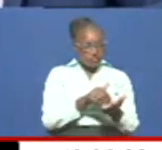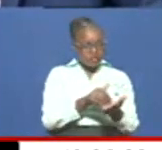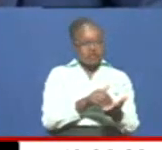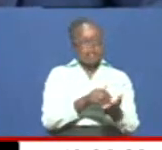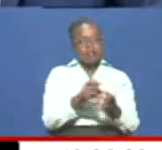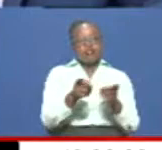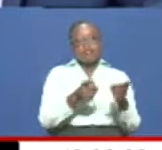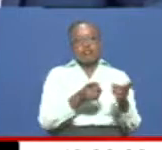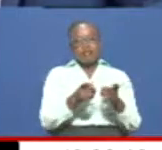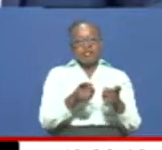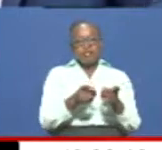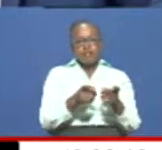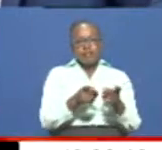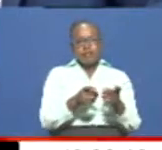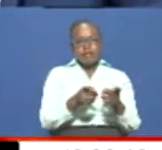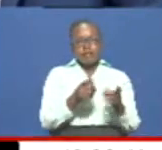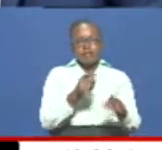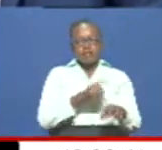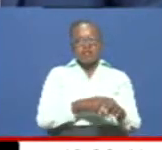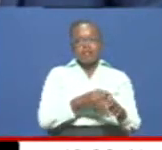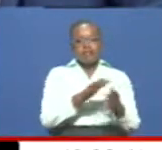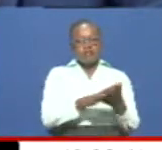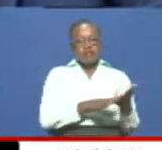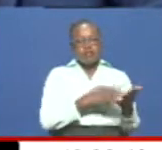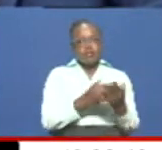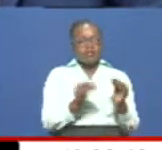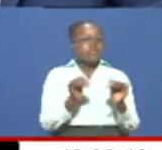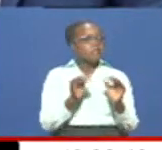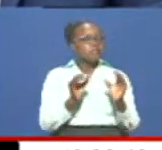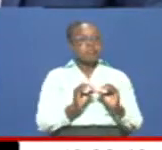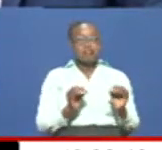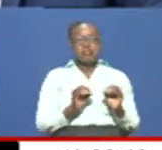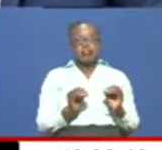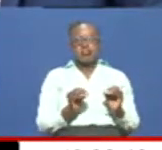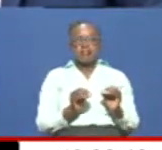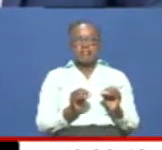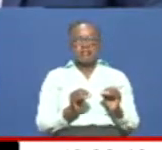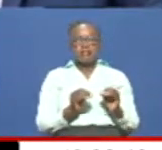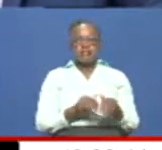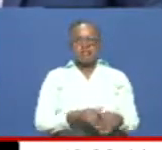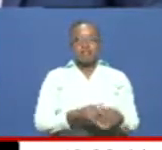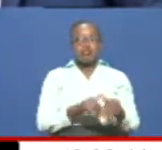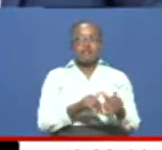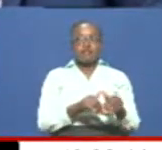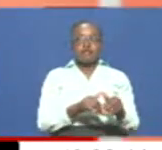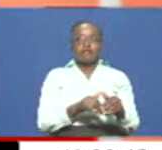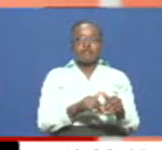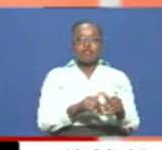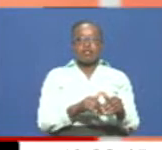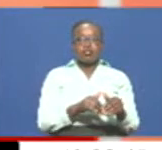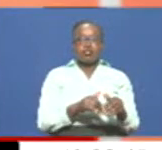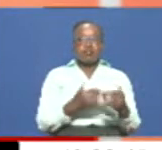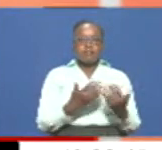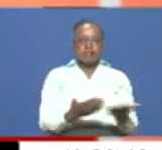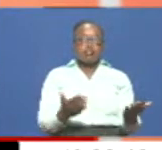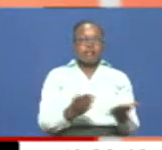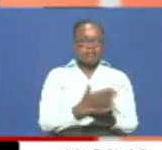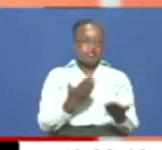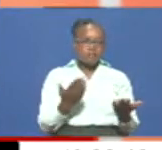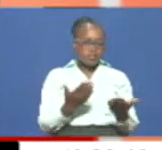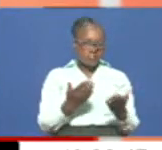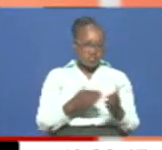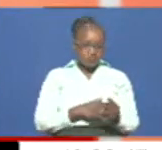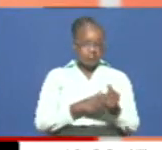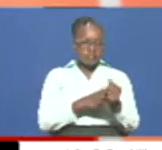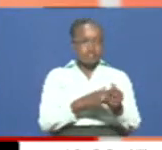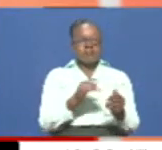time schedule. And this is not even new schedule. It was in compliance with several documents which we've guided them. The first one